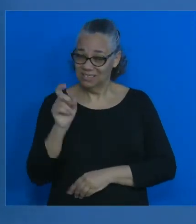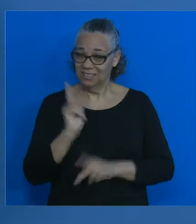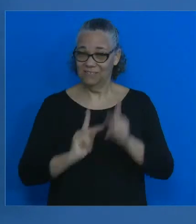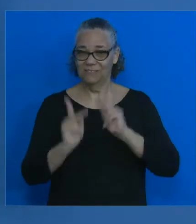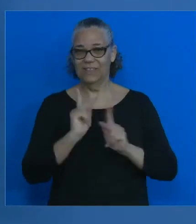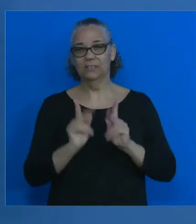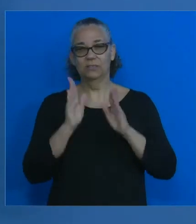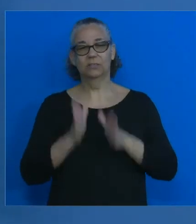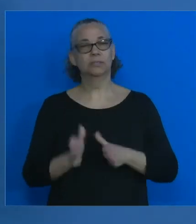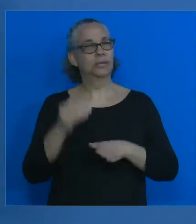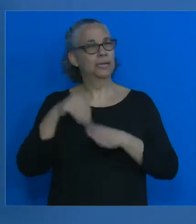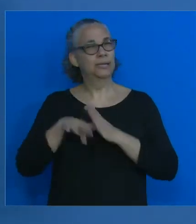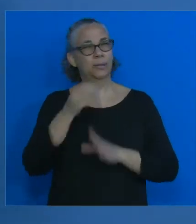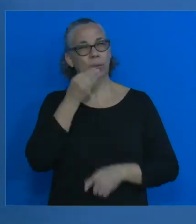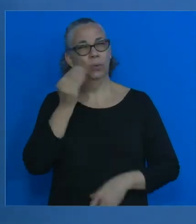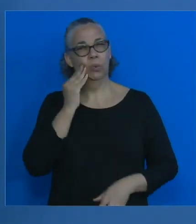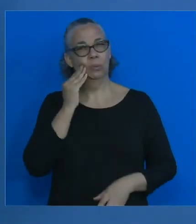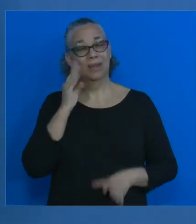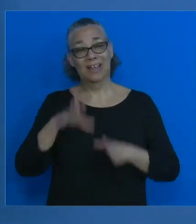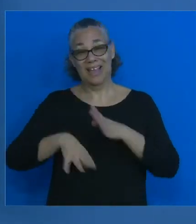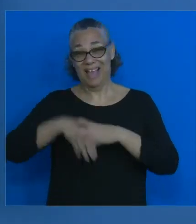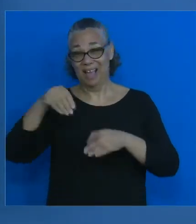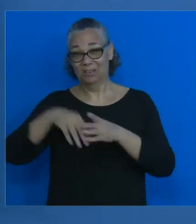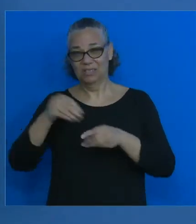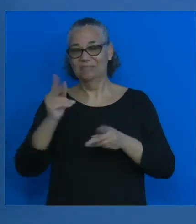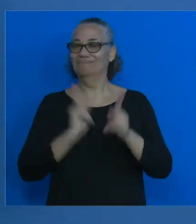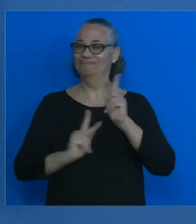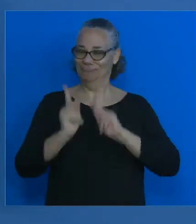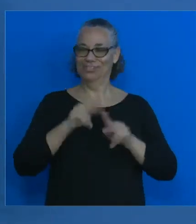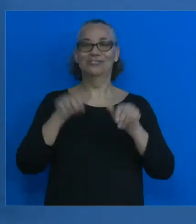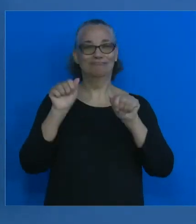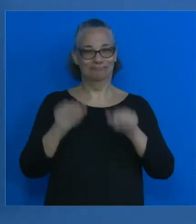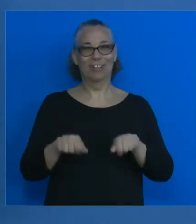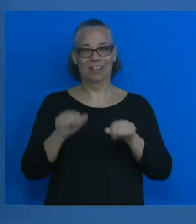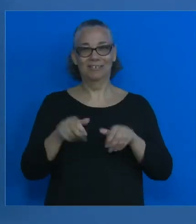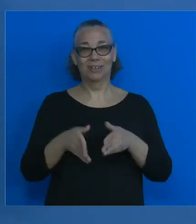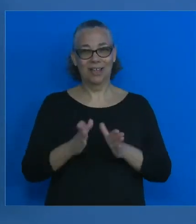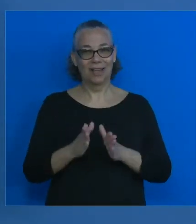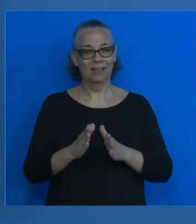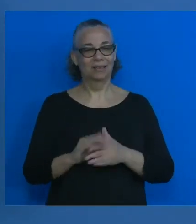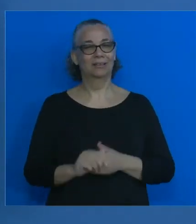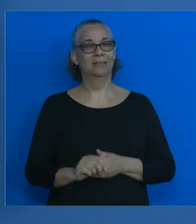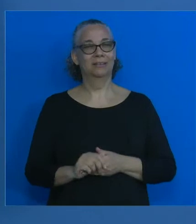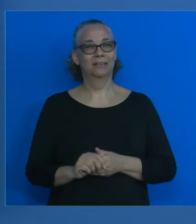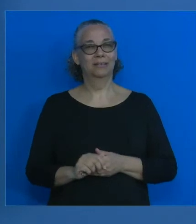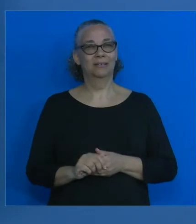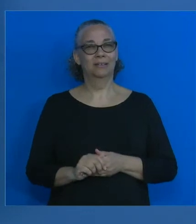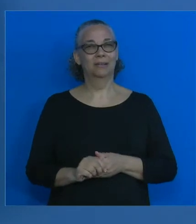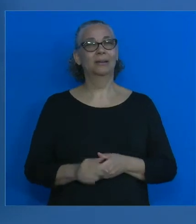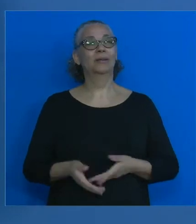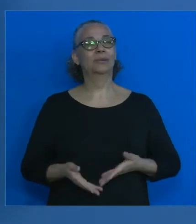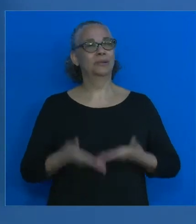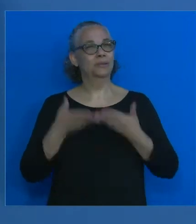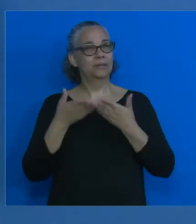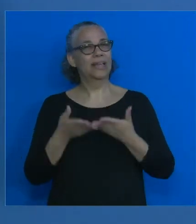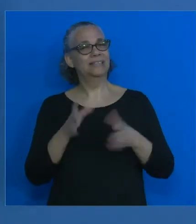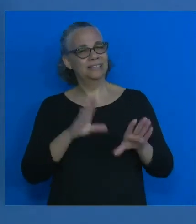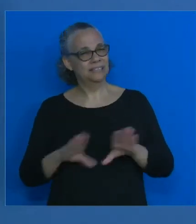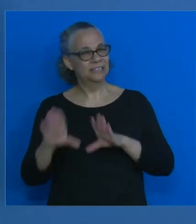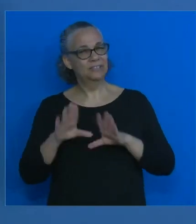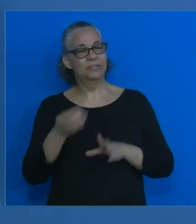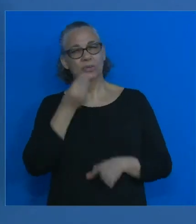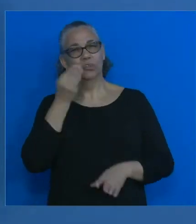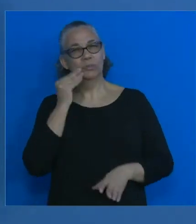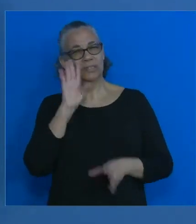home. However, restricted outdoor visiting will be permitted. This will impact the availability of activities in the homes, including